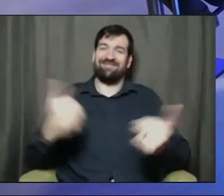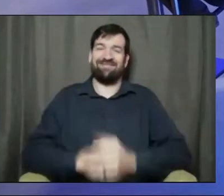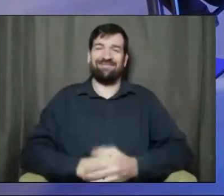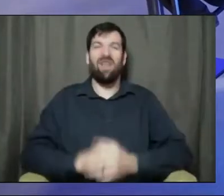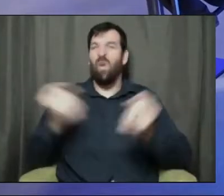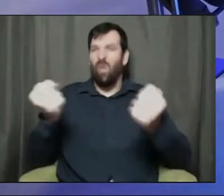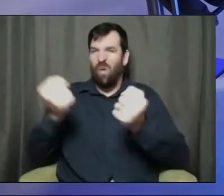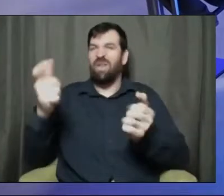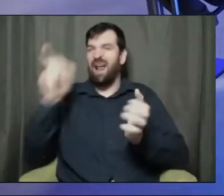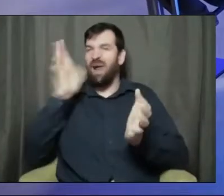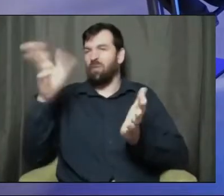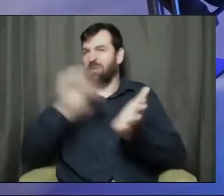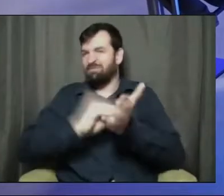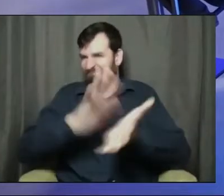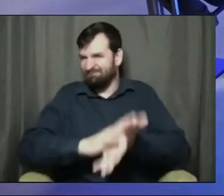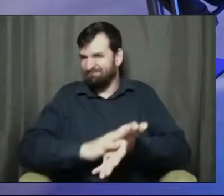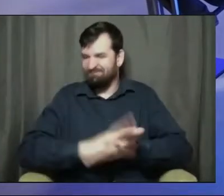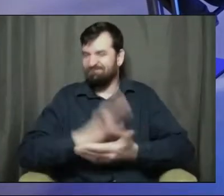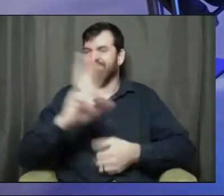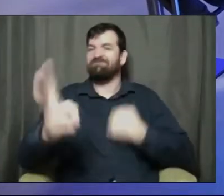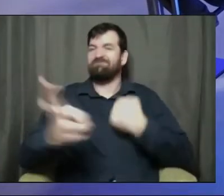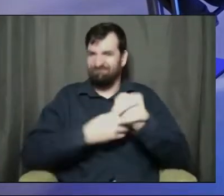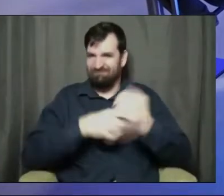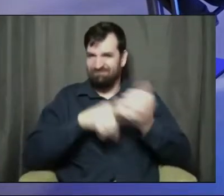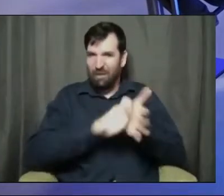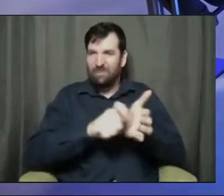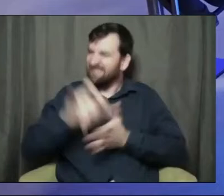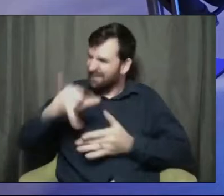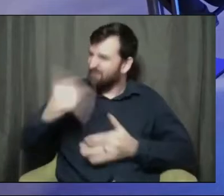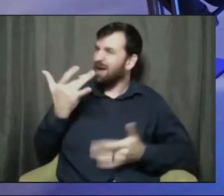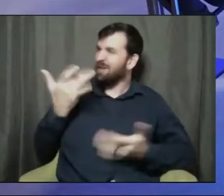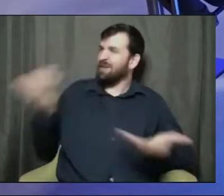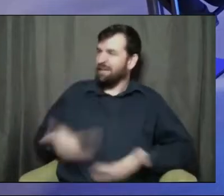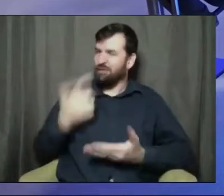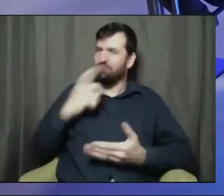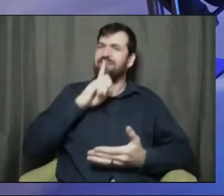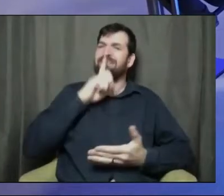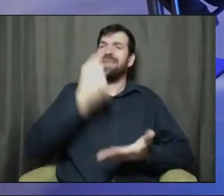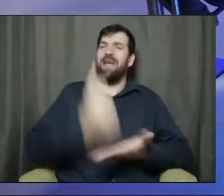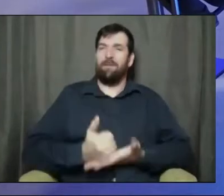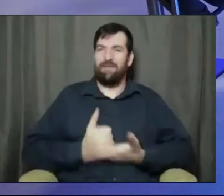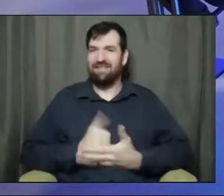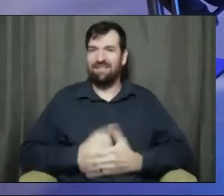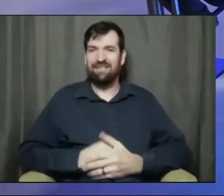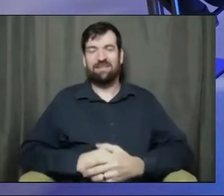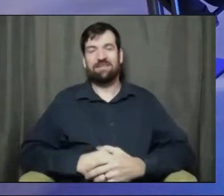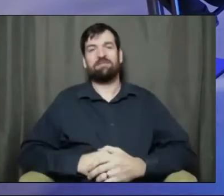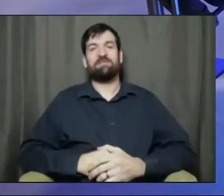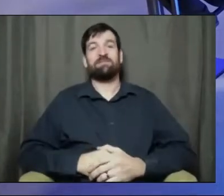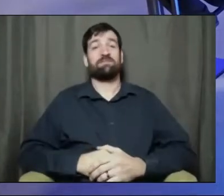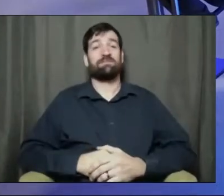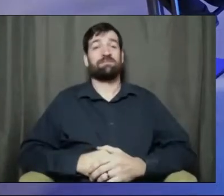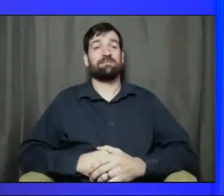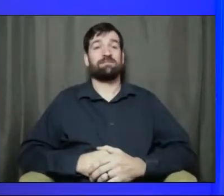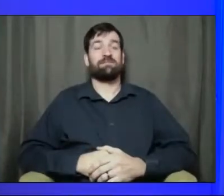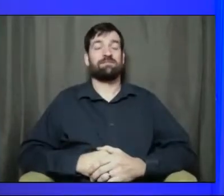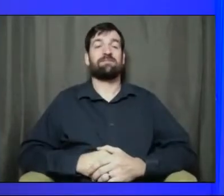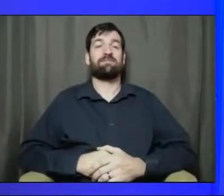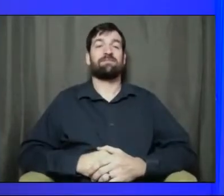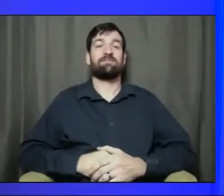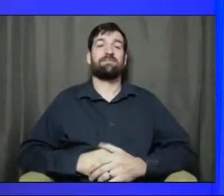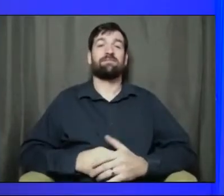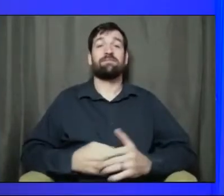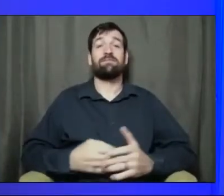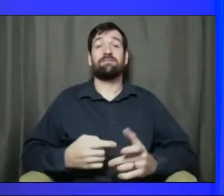down. I'm going to take notes. This is why I have you guys on. You guys really help me out. I appreciate it. I say that ingest, but it is deodorant